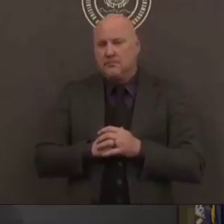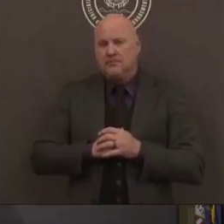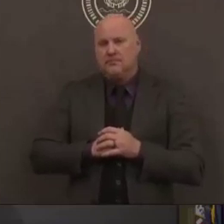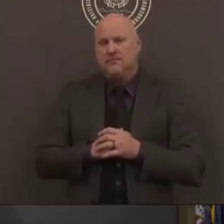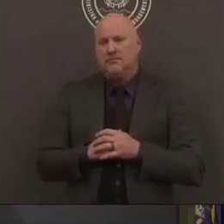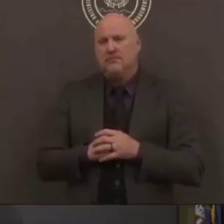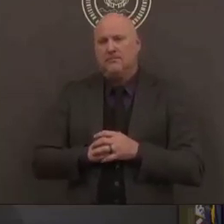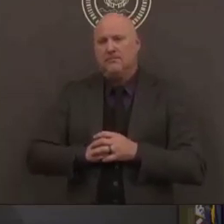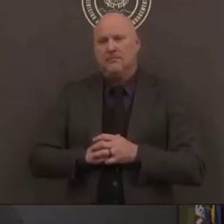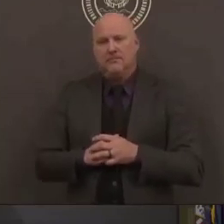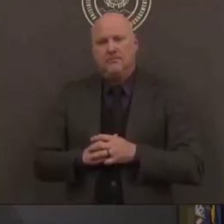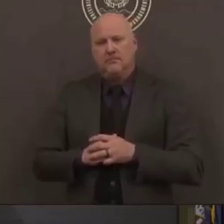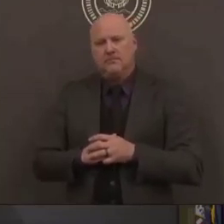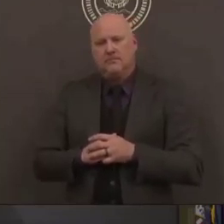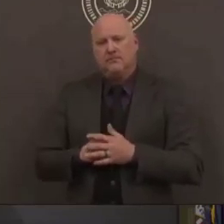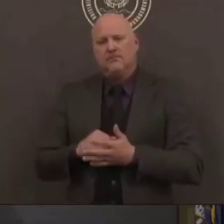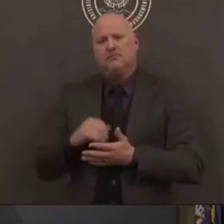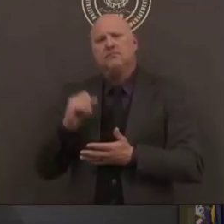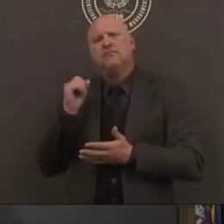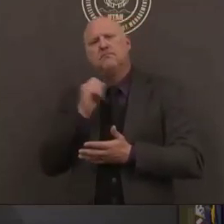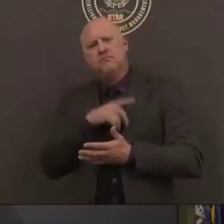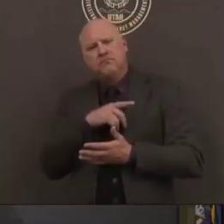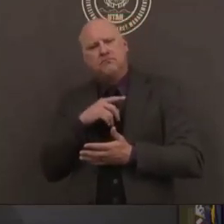Yeah, Joe, do you plan to try to